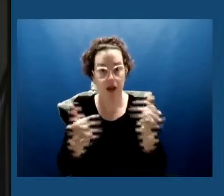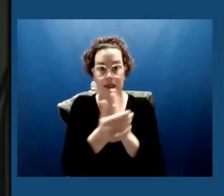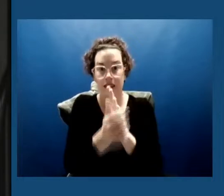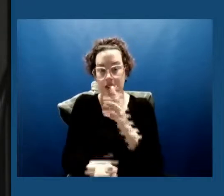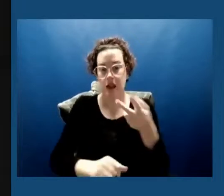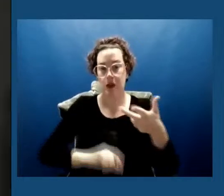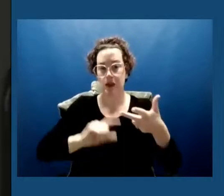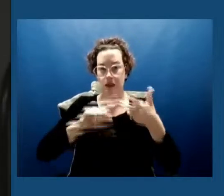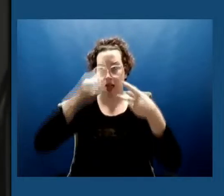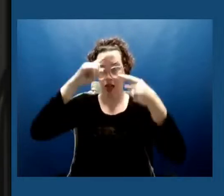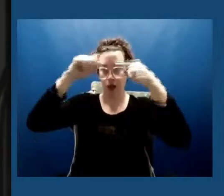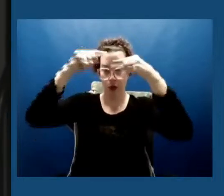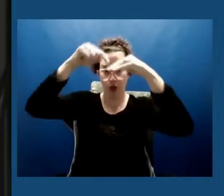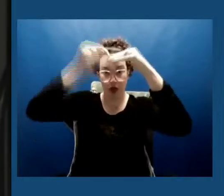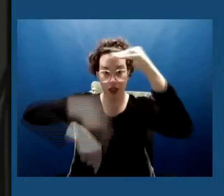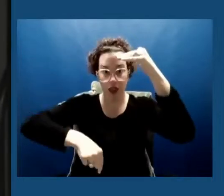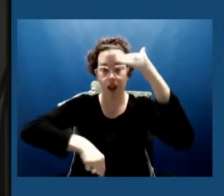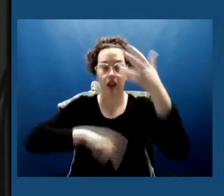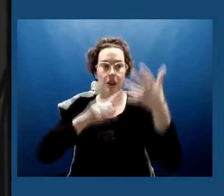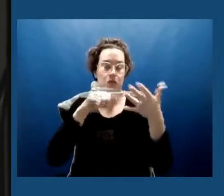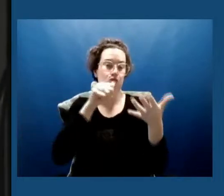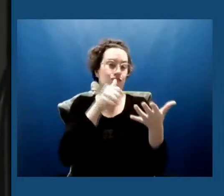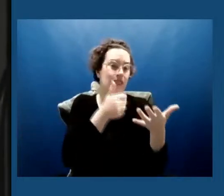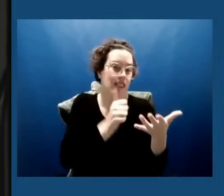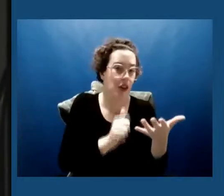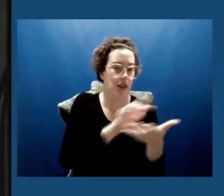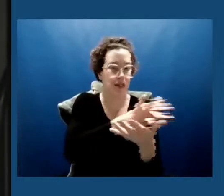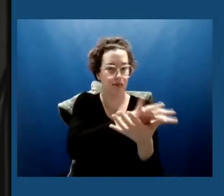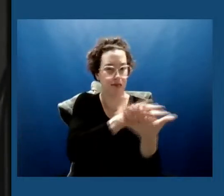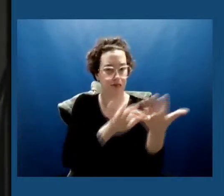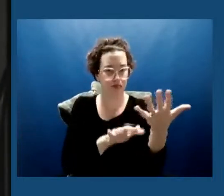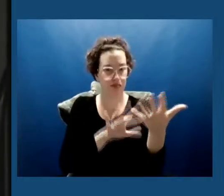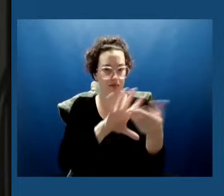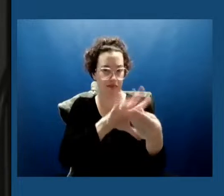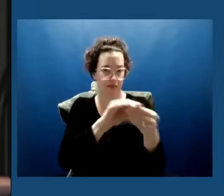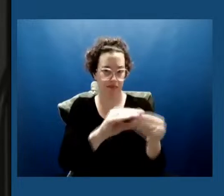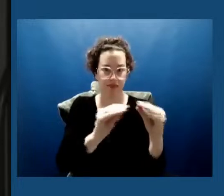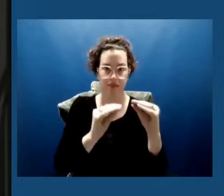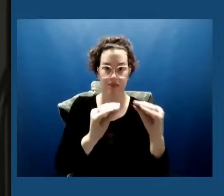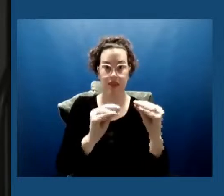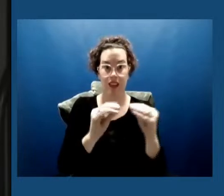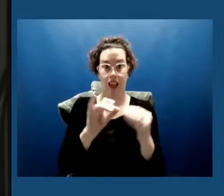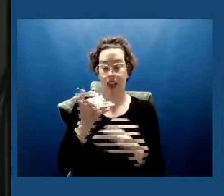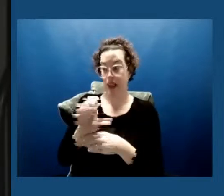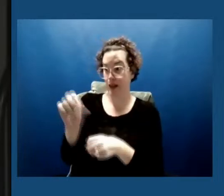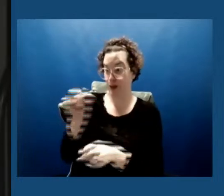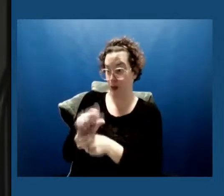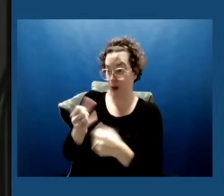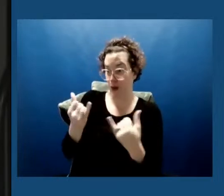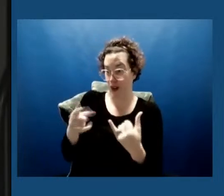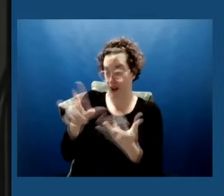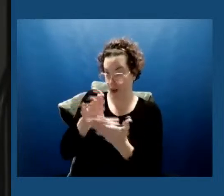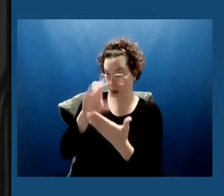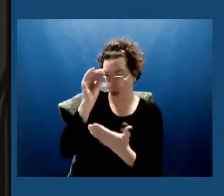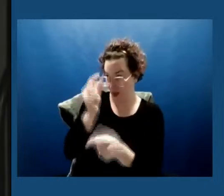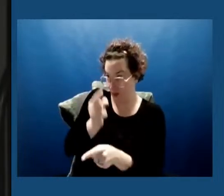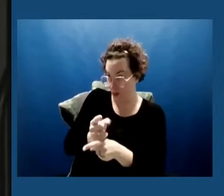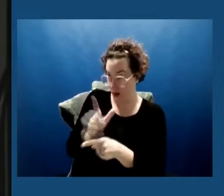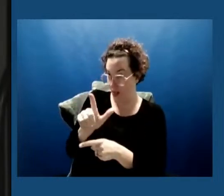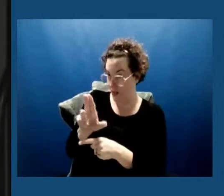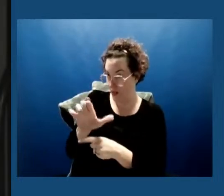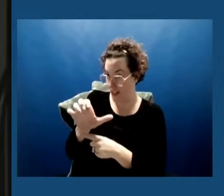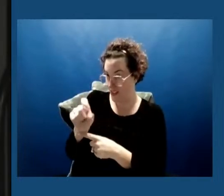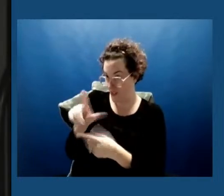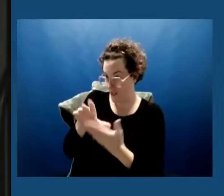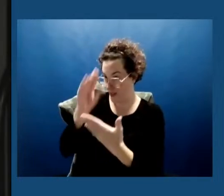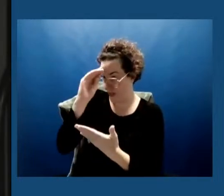thinking and resilience. And that's the kind of work that you're learning, right, Lucas? That's the kind of work